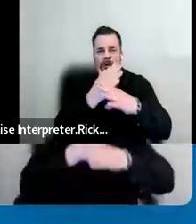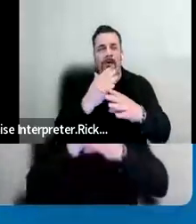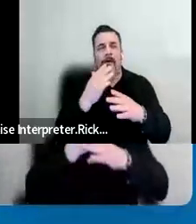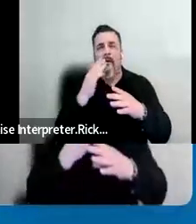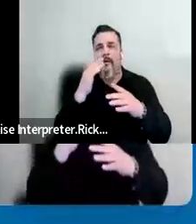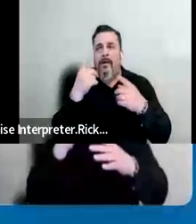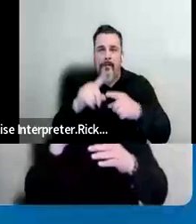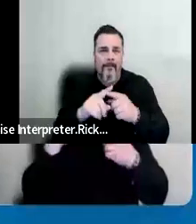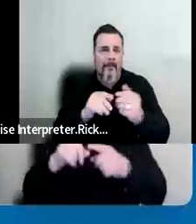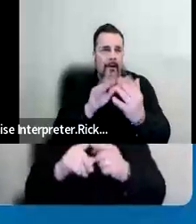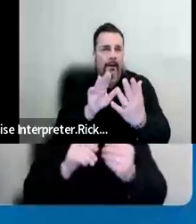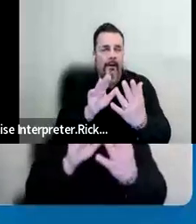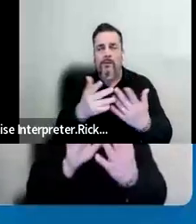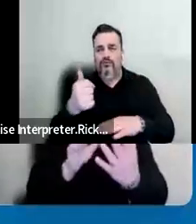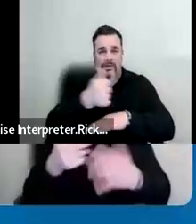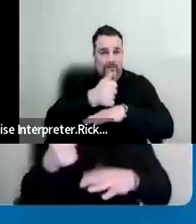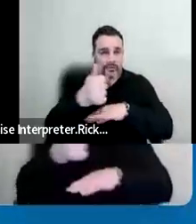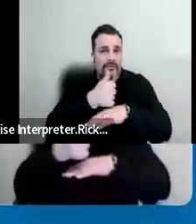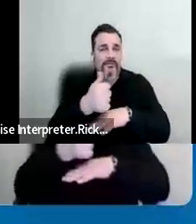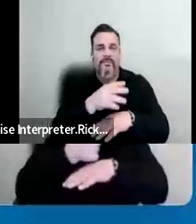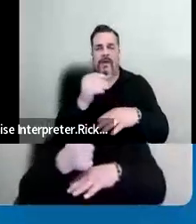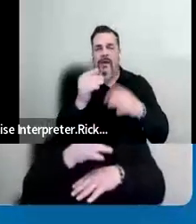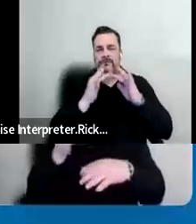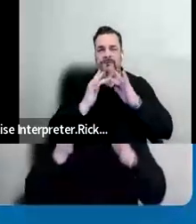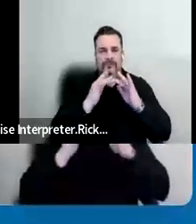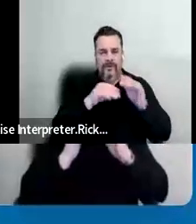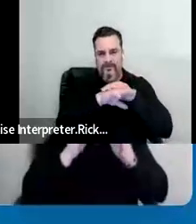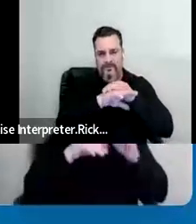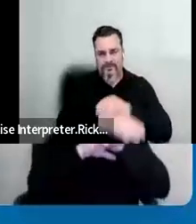encountered, transportation, and digital access.